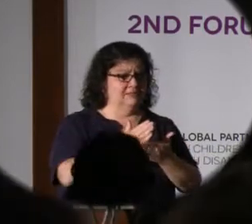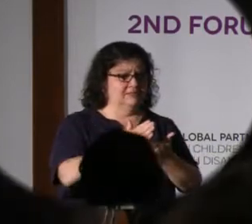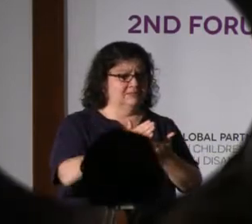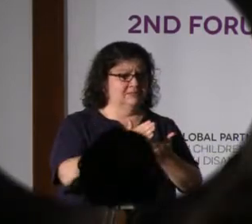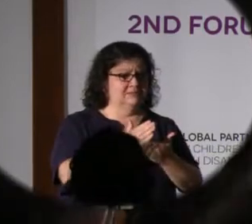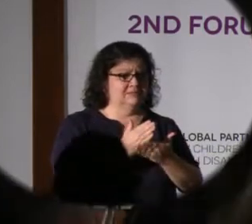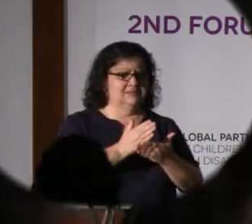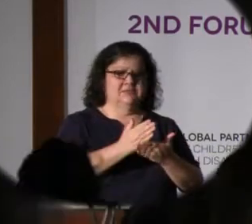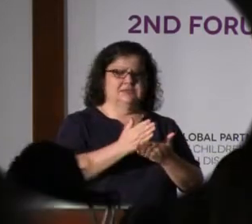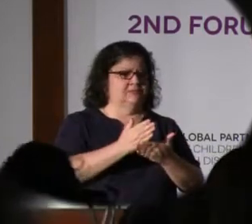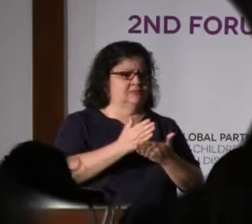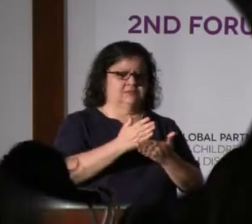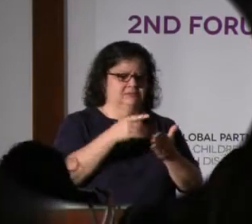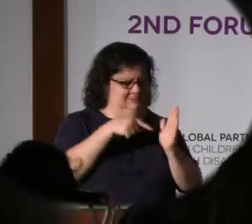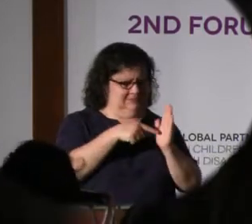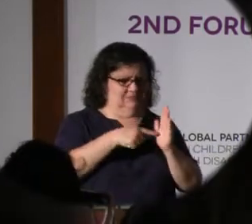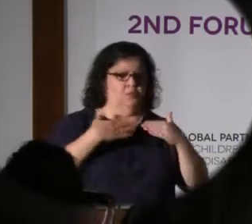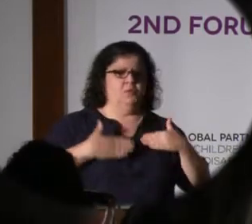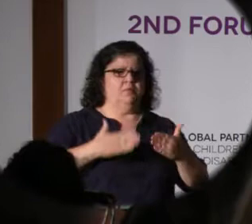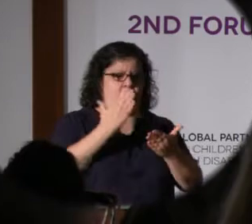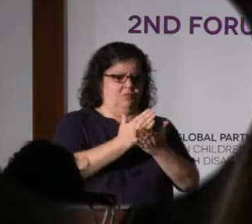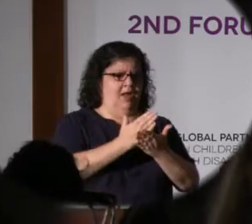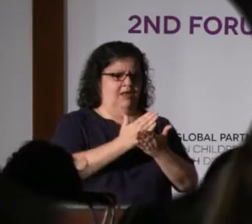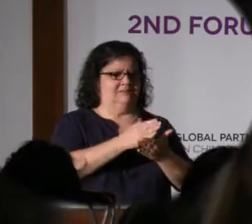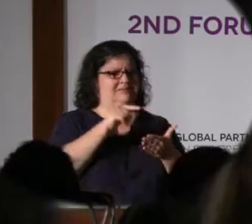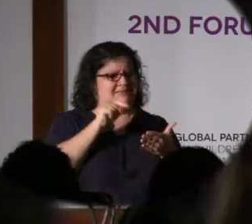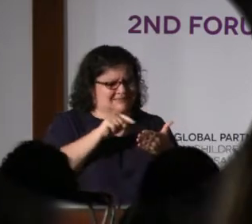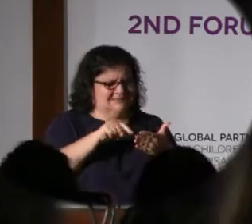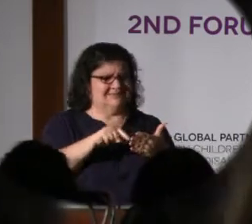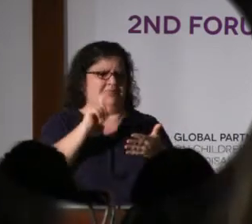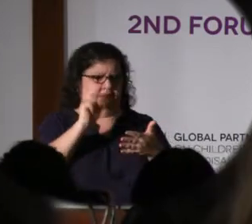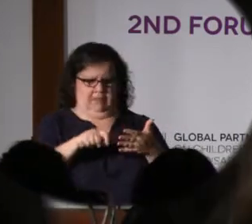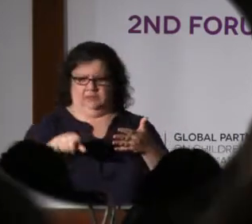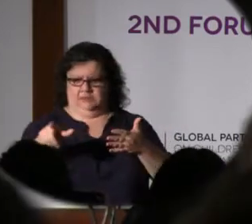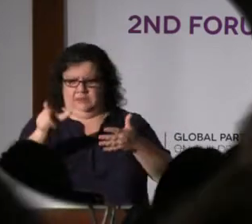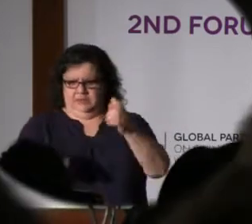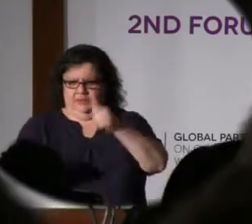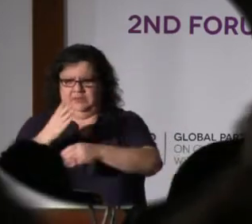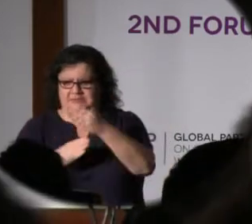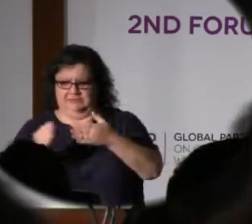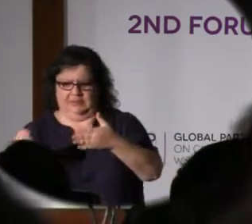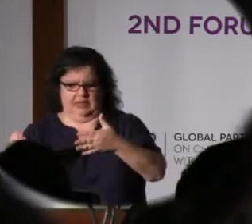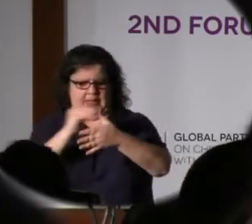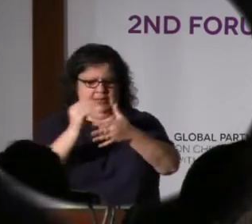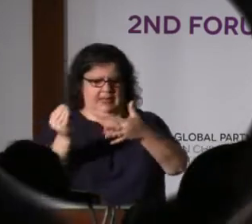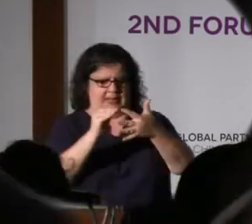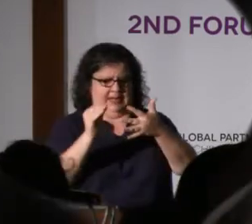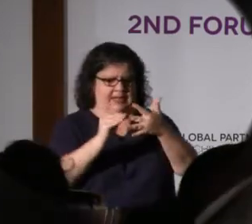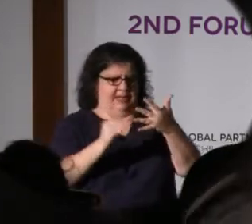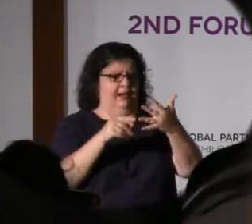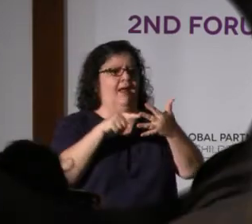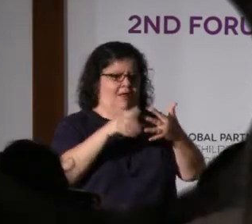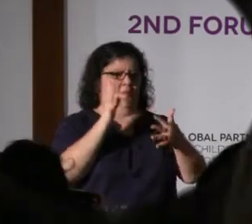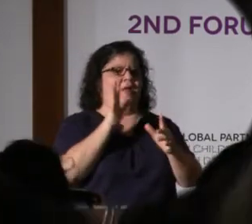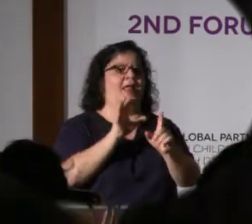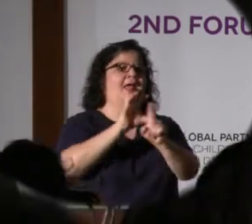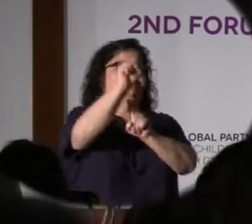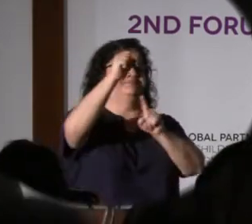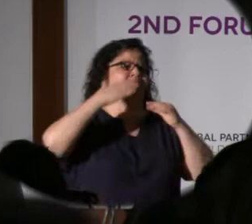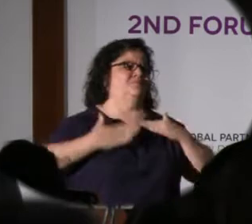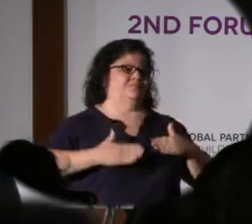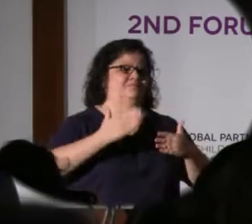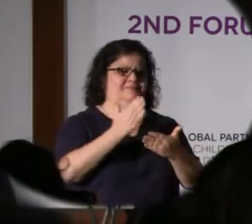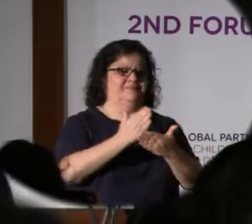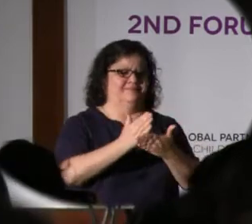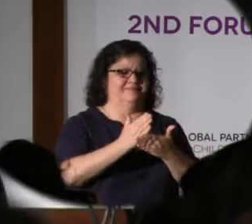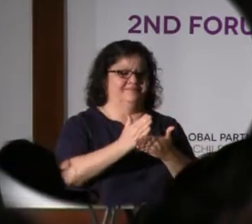the inclusion of everybody with a disability. And I'm very often thinking that, in